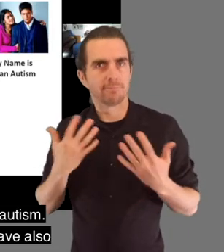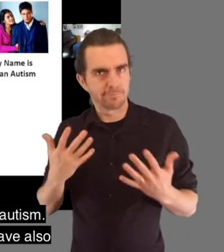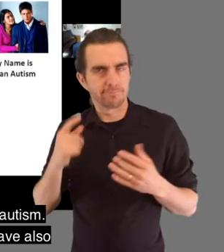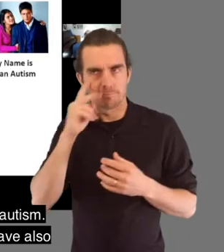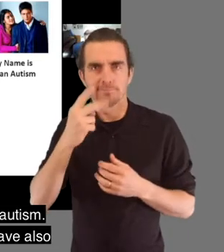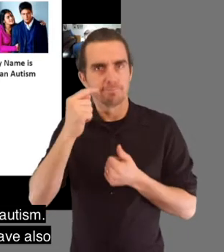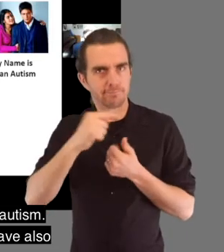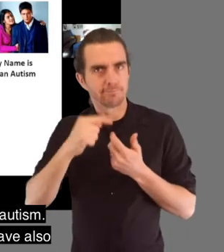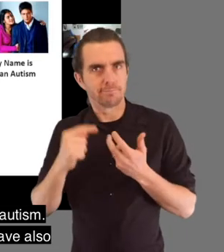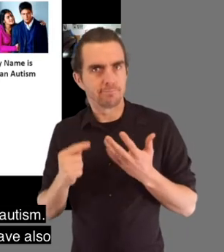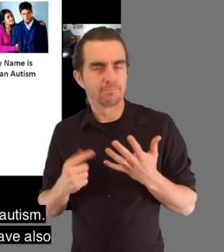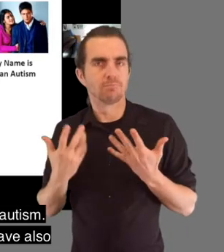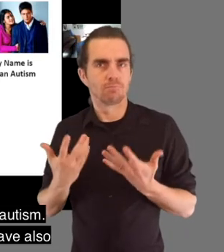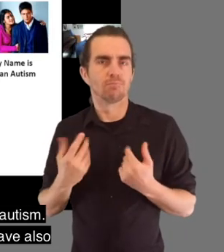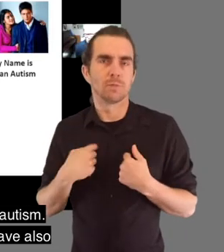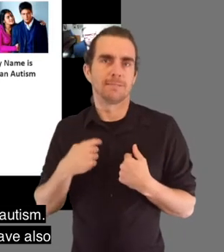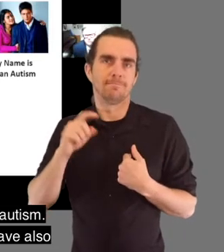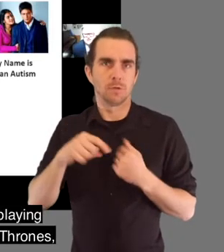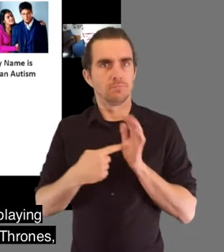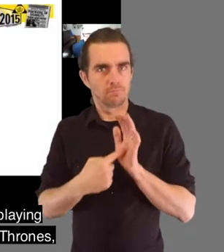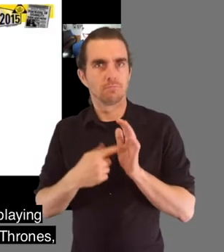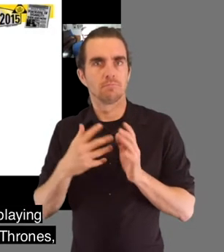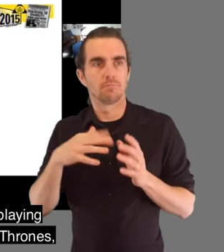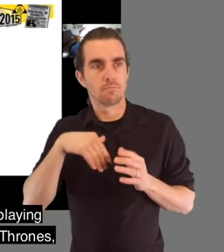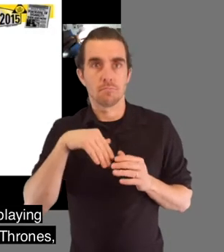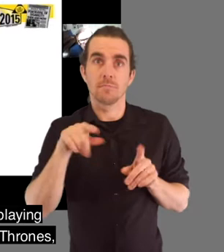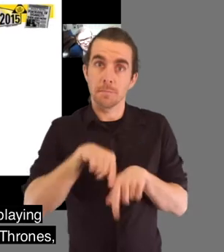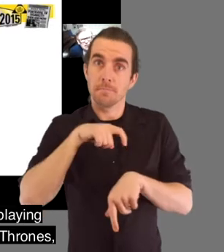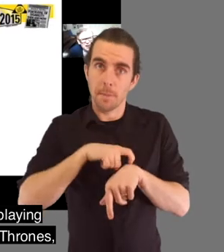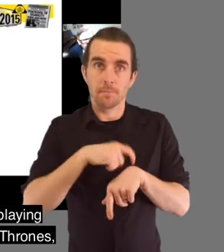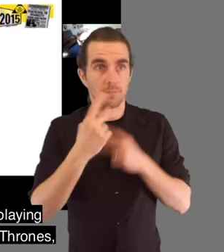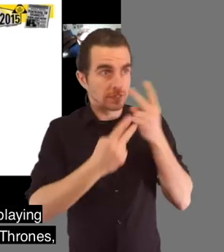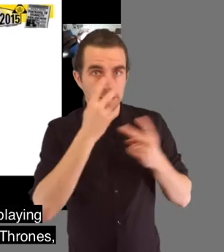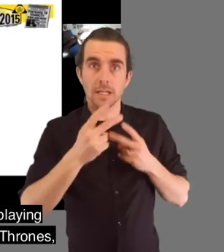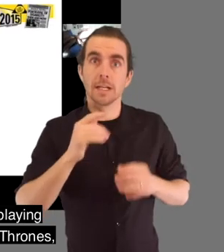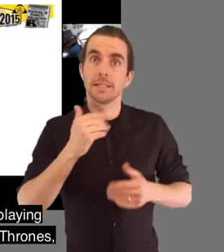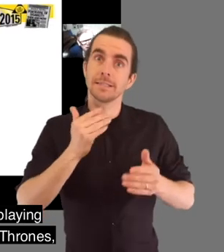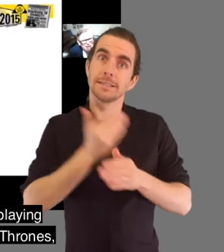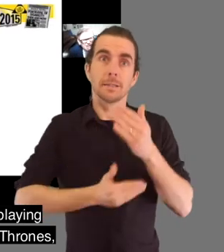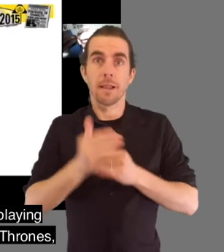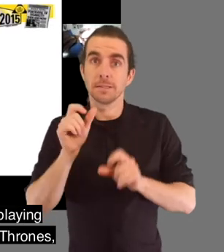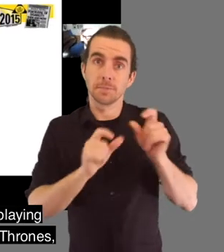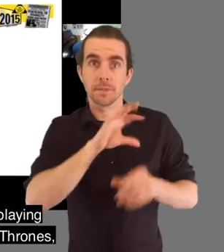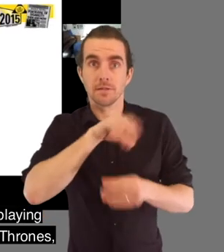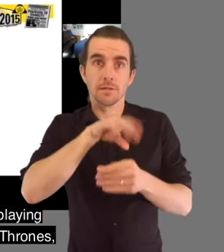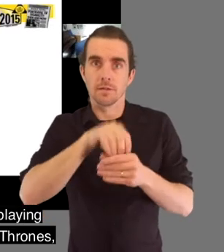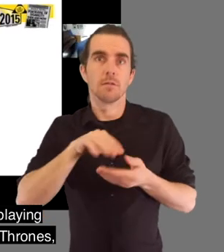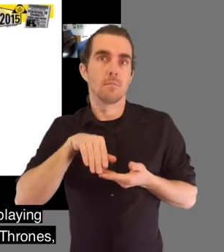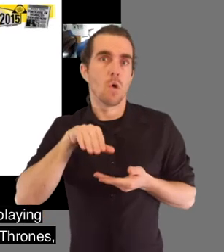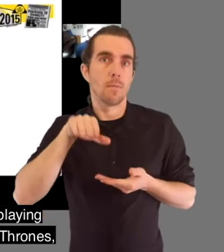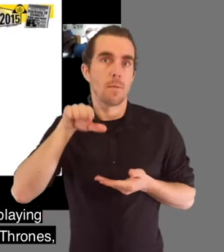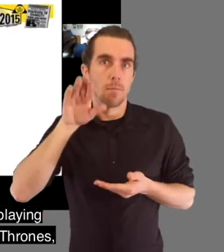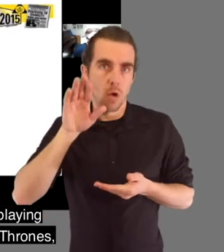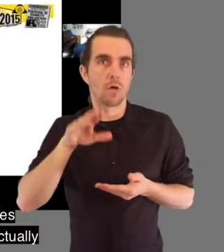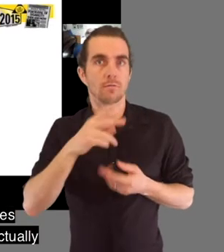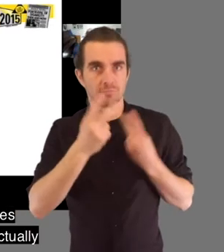the actor. On the other hand, we've also seen a growth in disabled actors playing disabled parts. So Tyrone